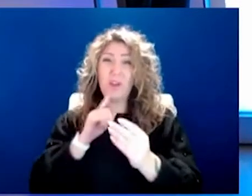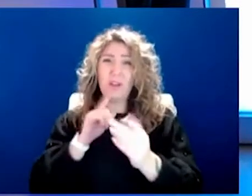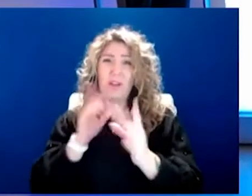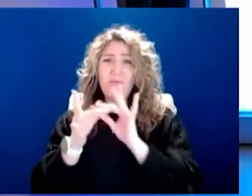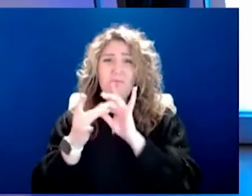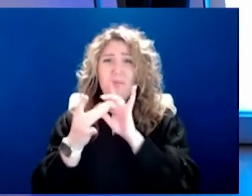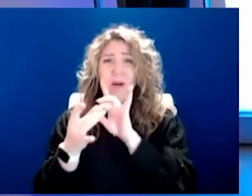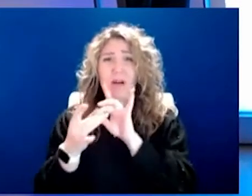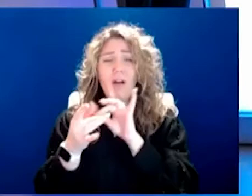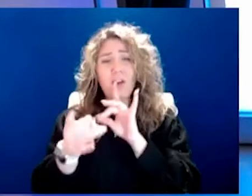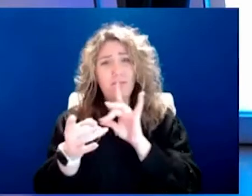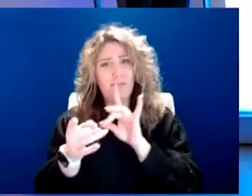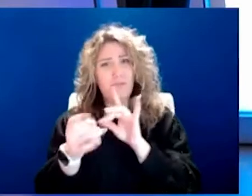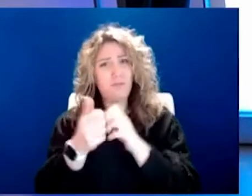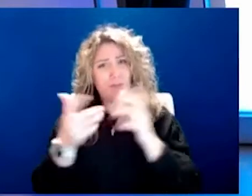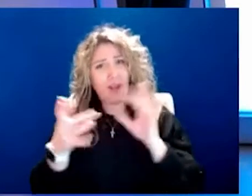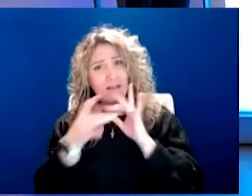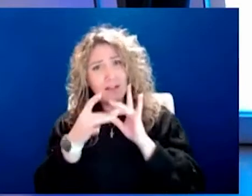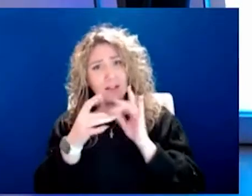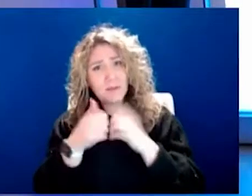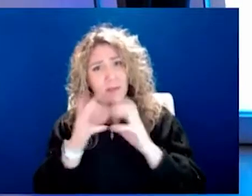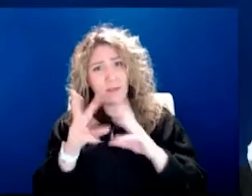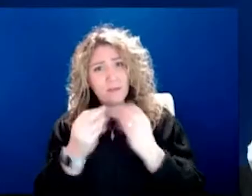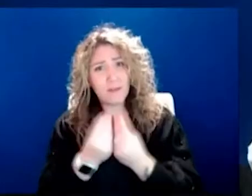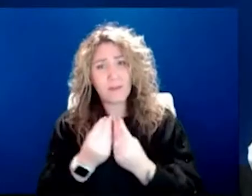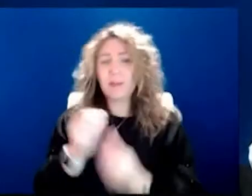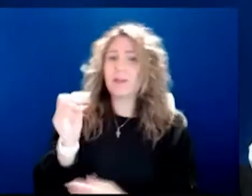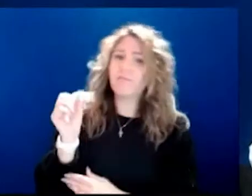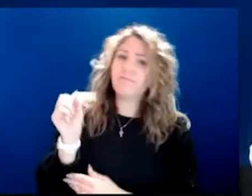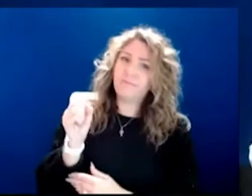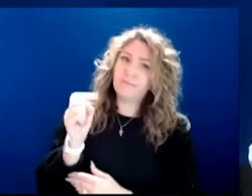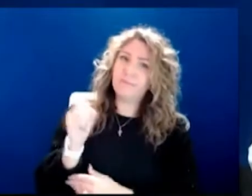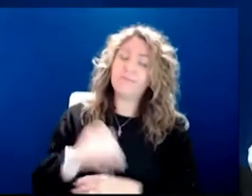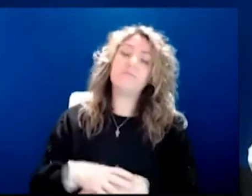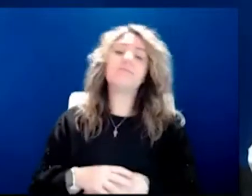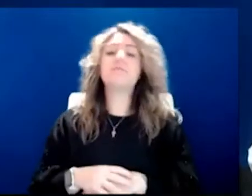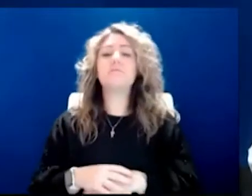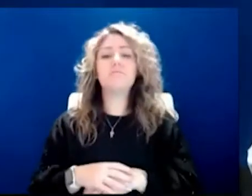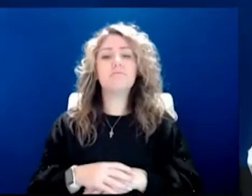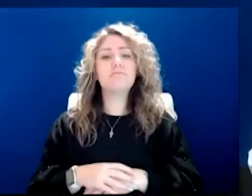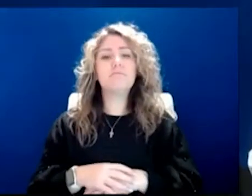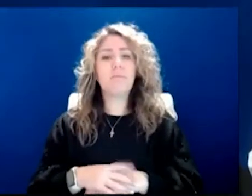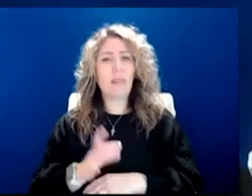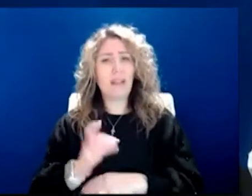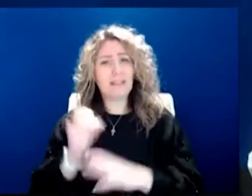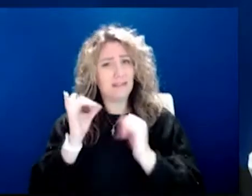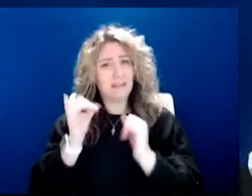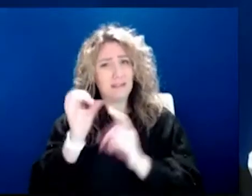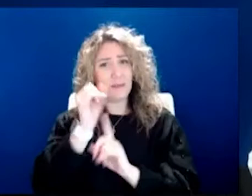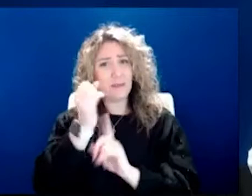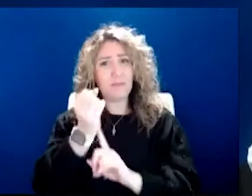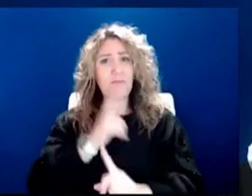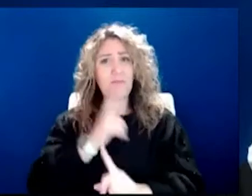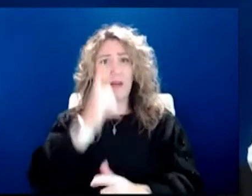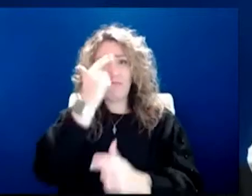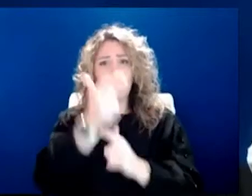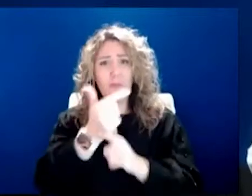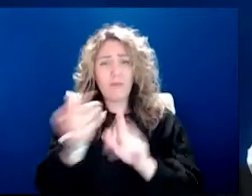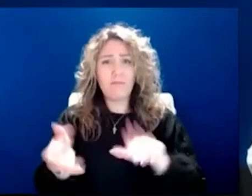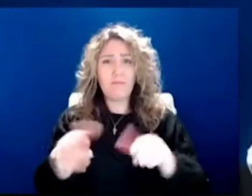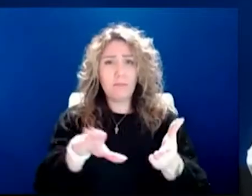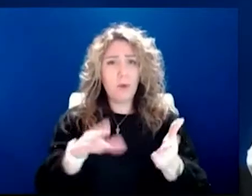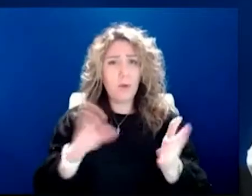with your families, don't you? I definitely do. I was in the situation that they're in. My brother passed away here at the hospital,